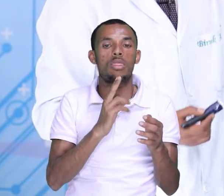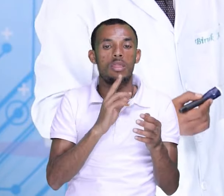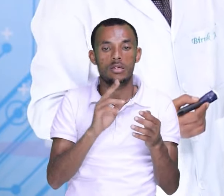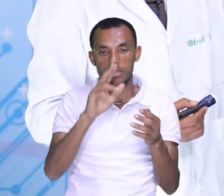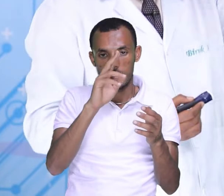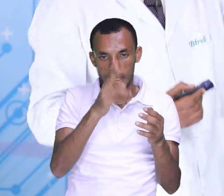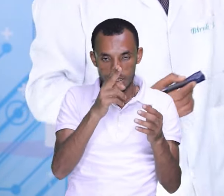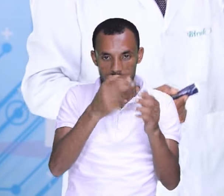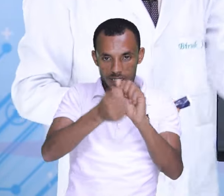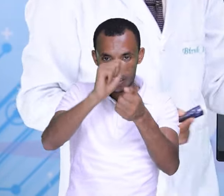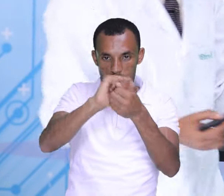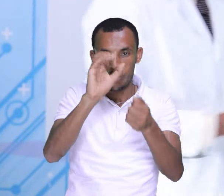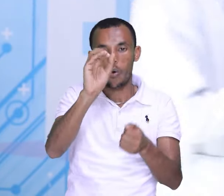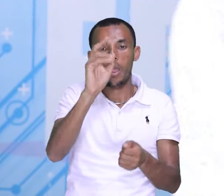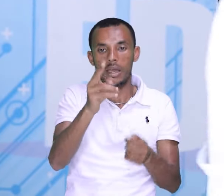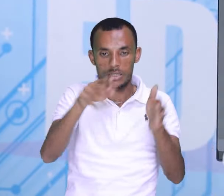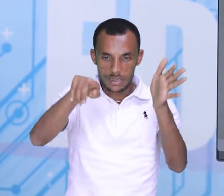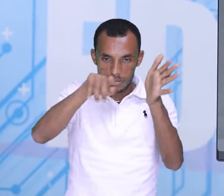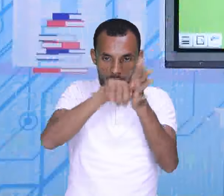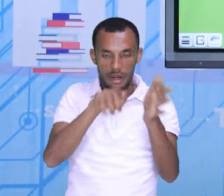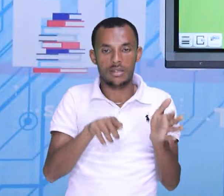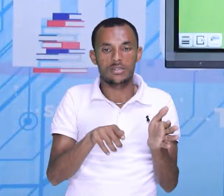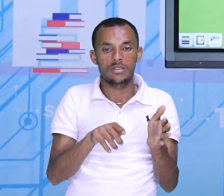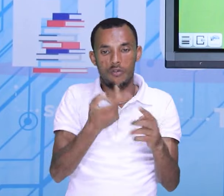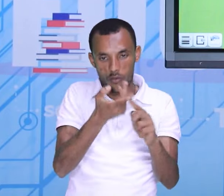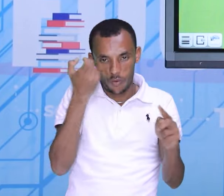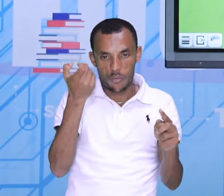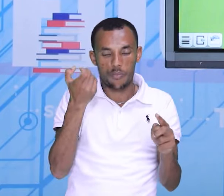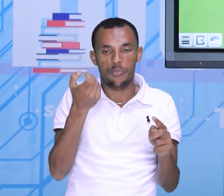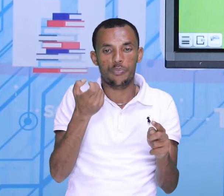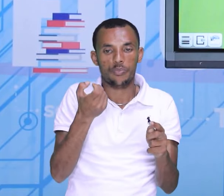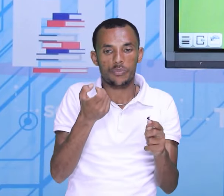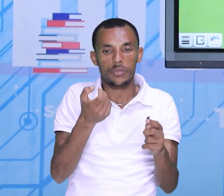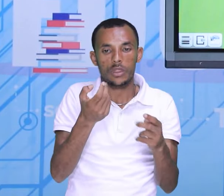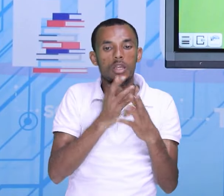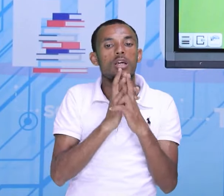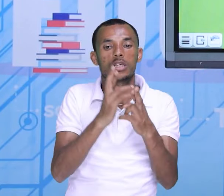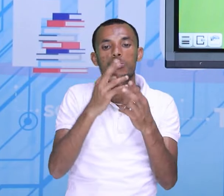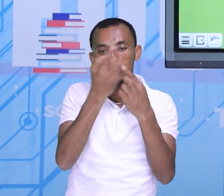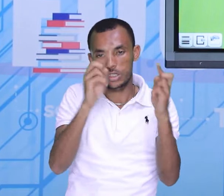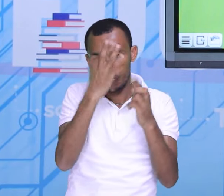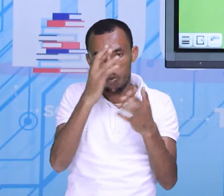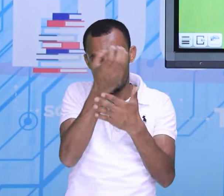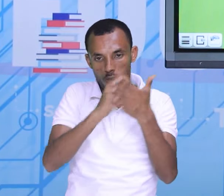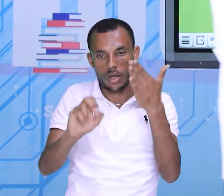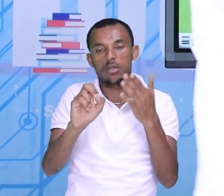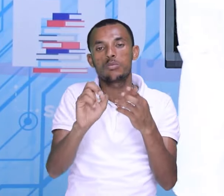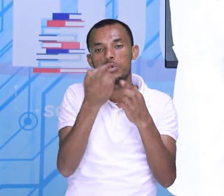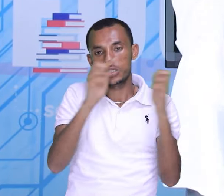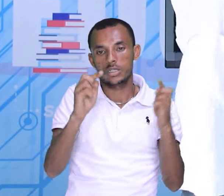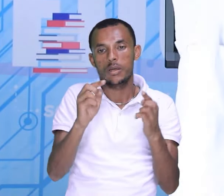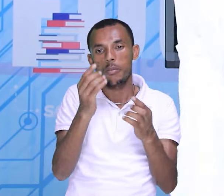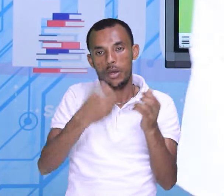must be changed into OH minus. Now, from the reactant position or the product position, by using of H